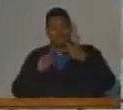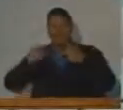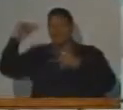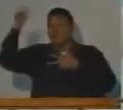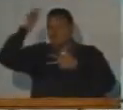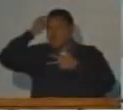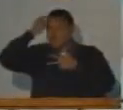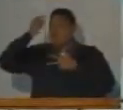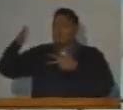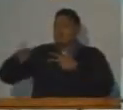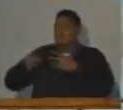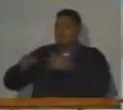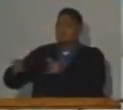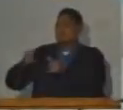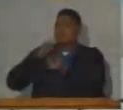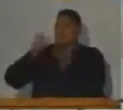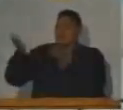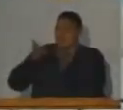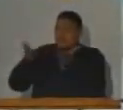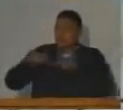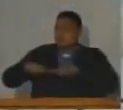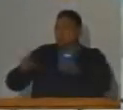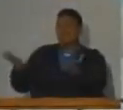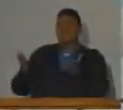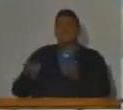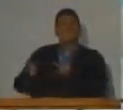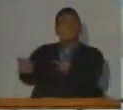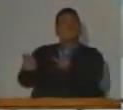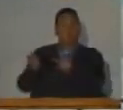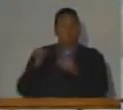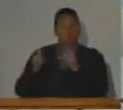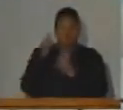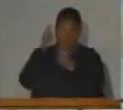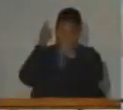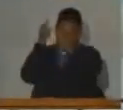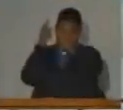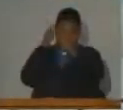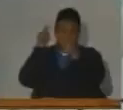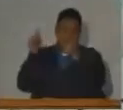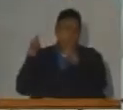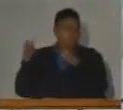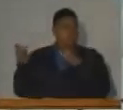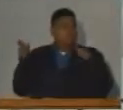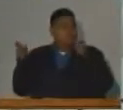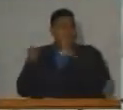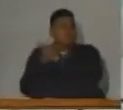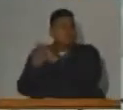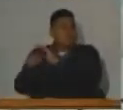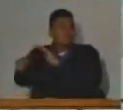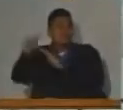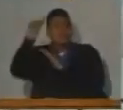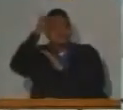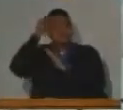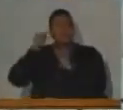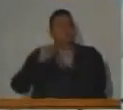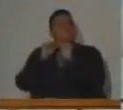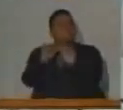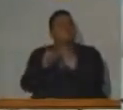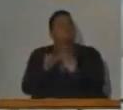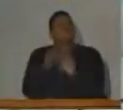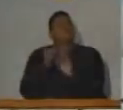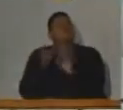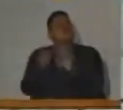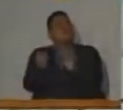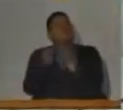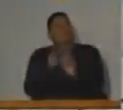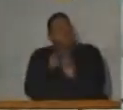government efficiency and service delivery, which targets the capacity of government to sustain the efficient and effective